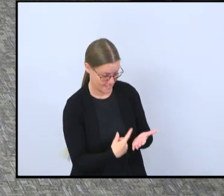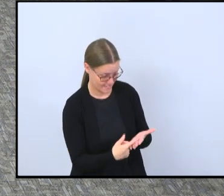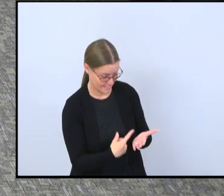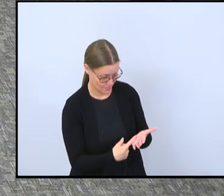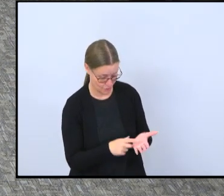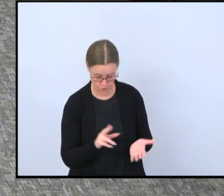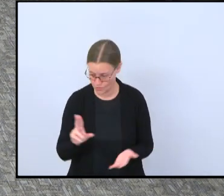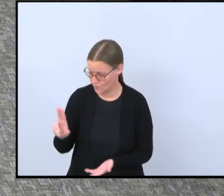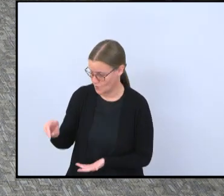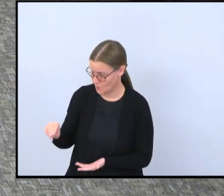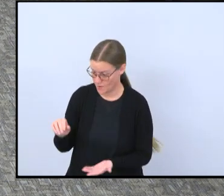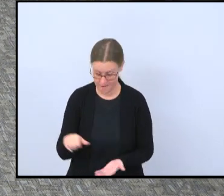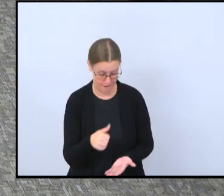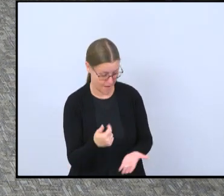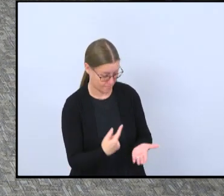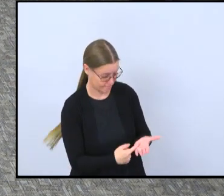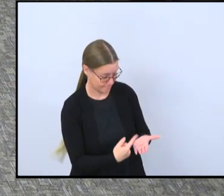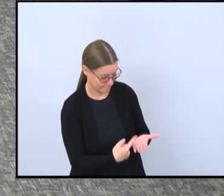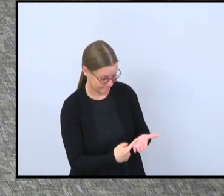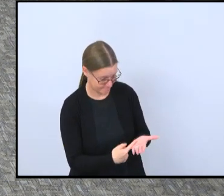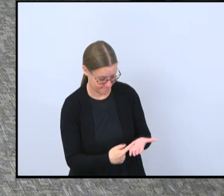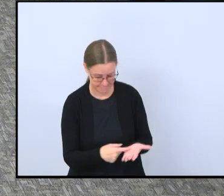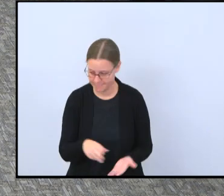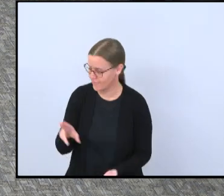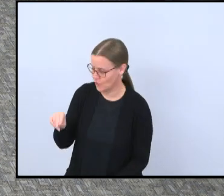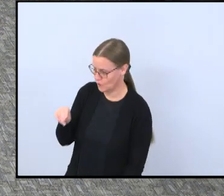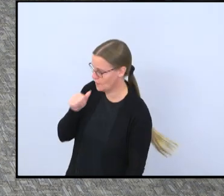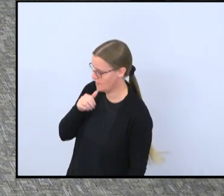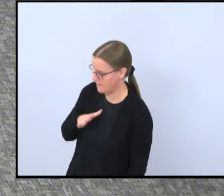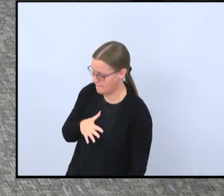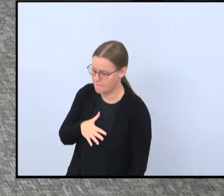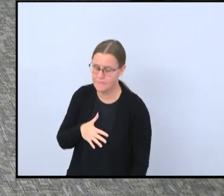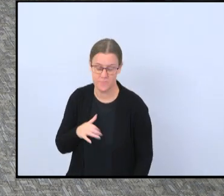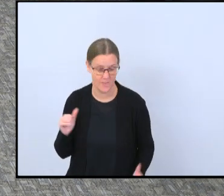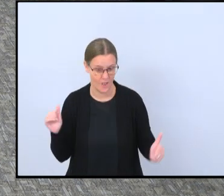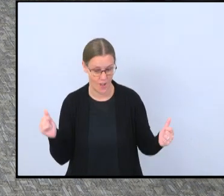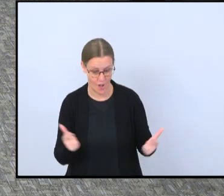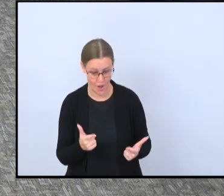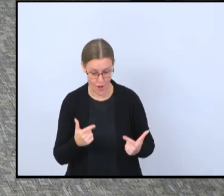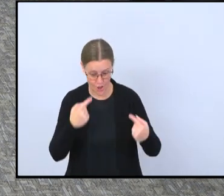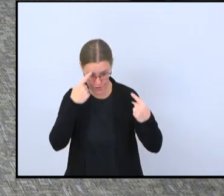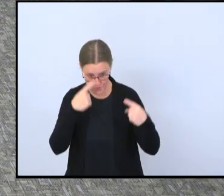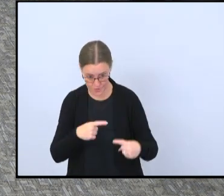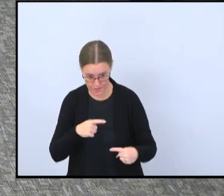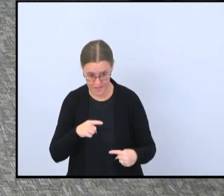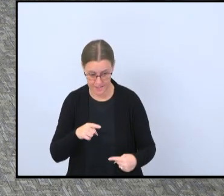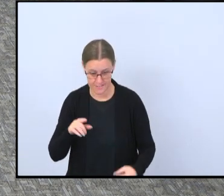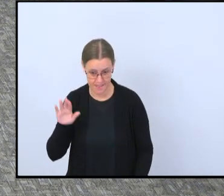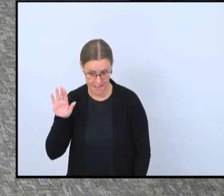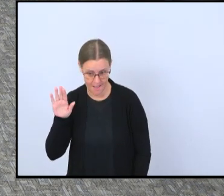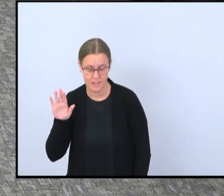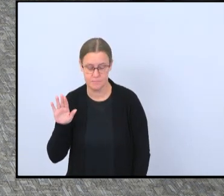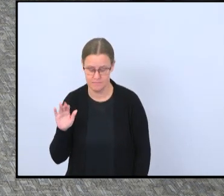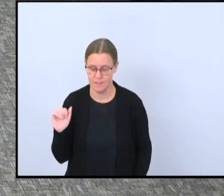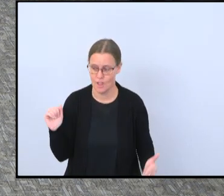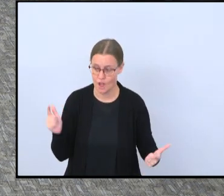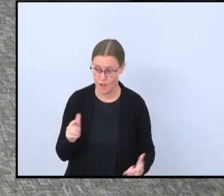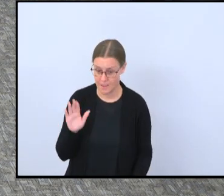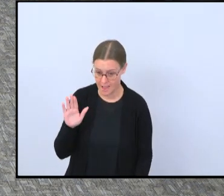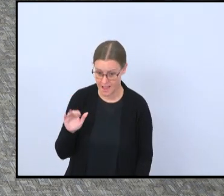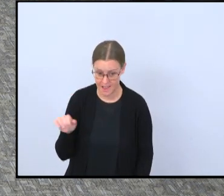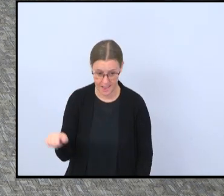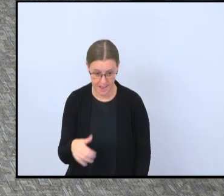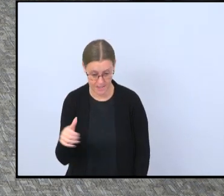discussion, Mr. Guillory? No. Any discussion, Mr. Patton? No, ma'am. Okay, all in favor, say aye. Aye. Any